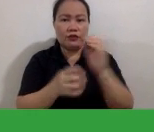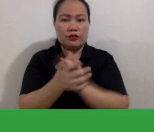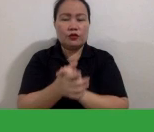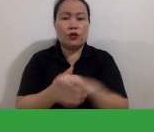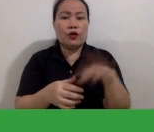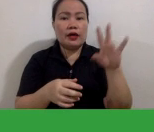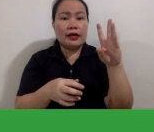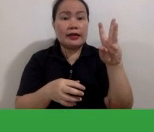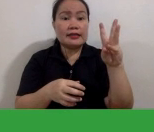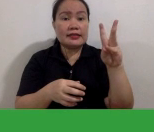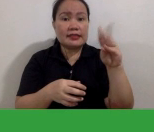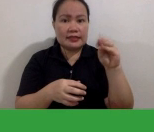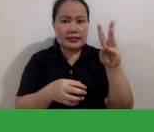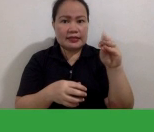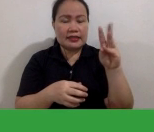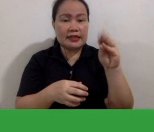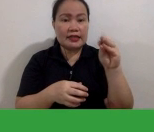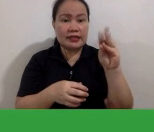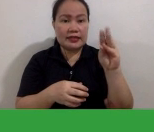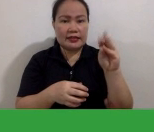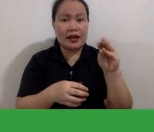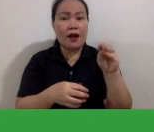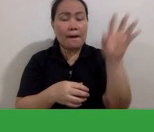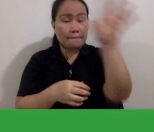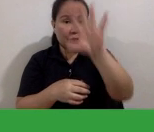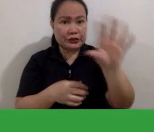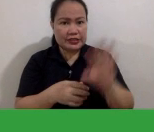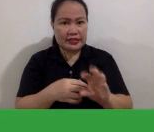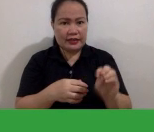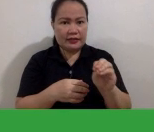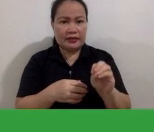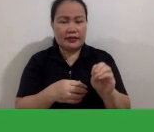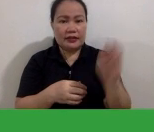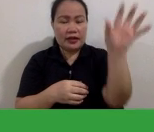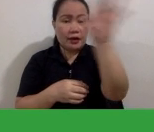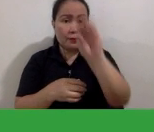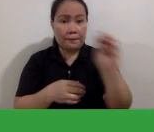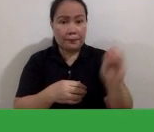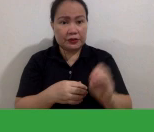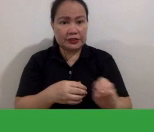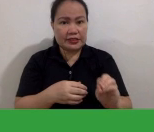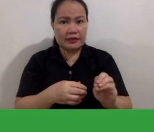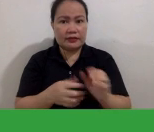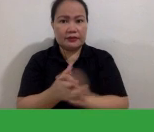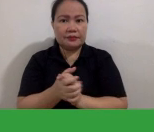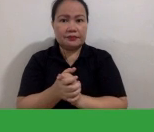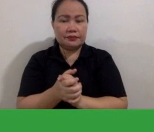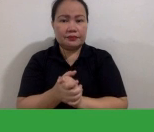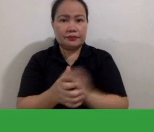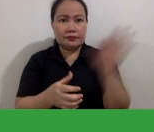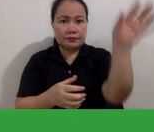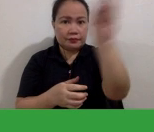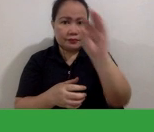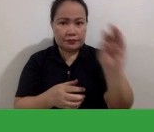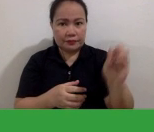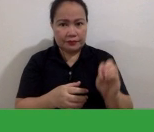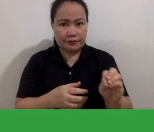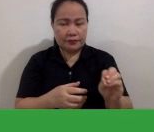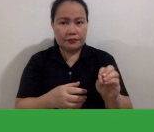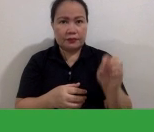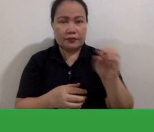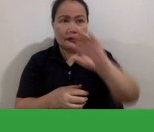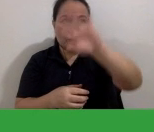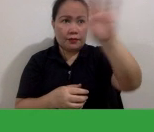6 over 10 is equivalent to what percent? 60%. Okay? Diba yung decimal point natin dito